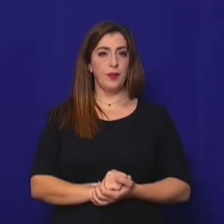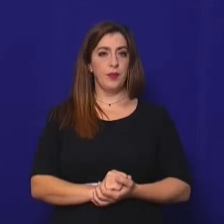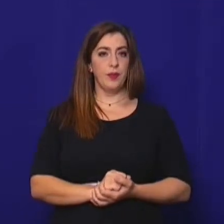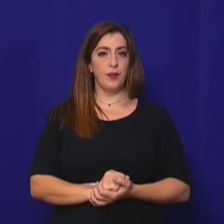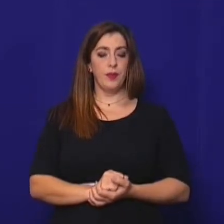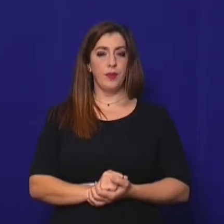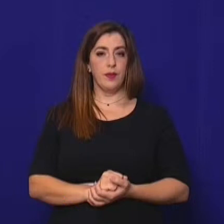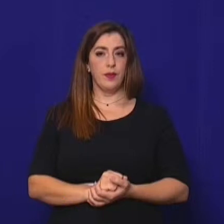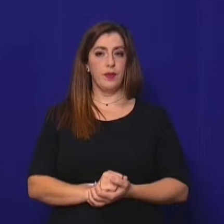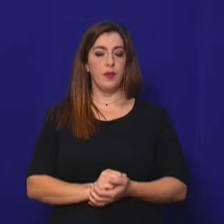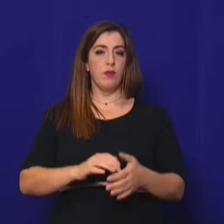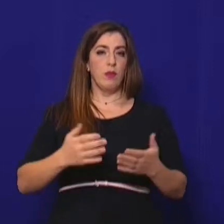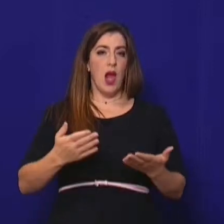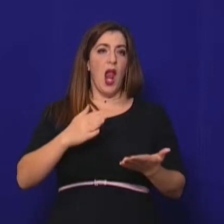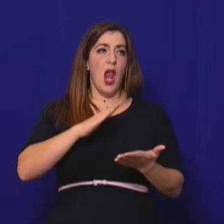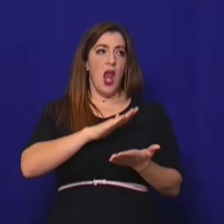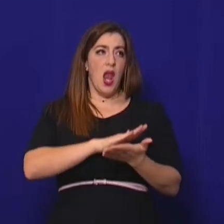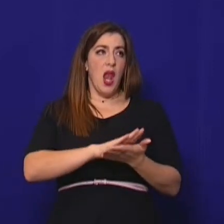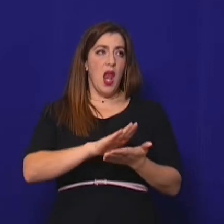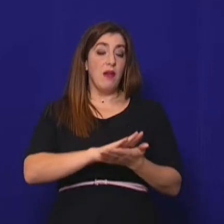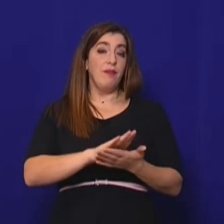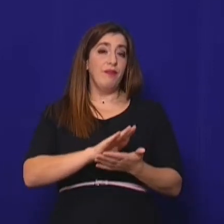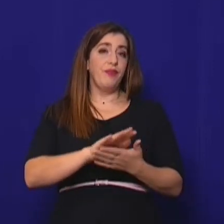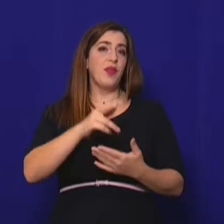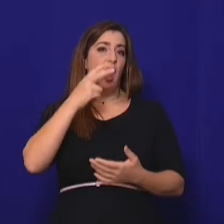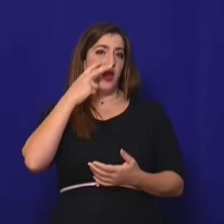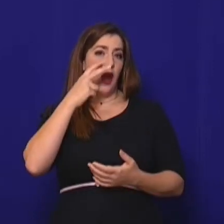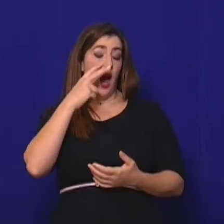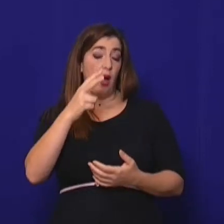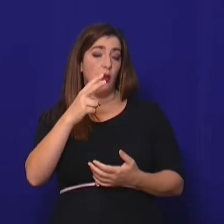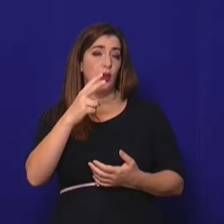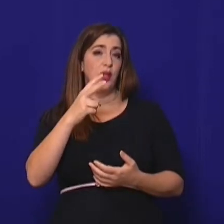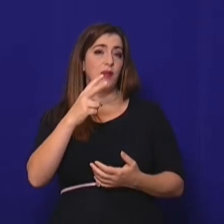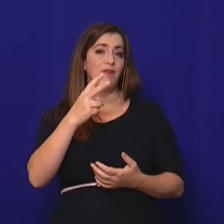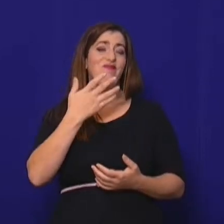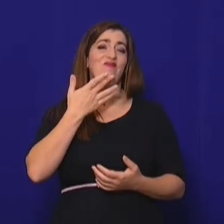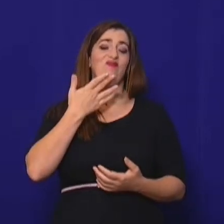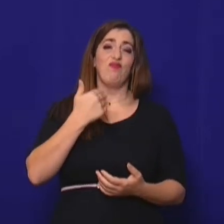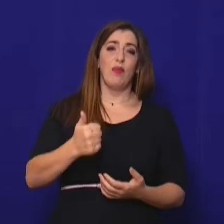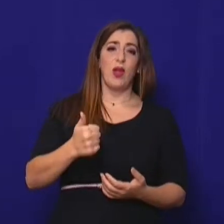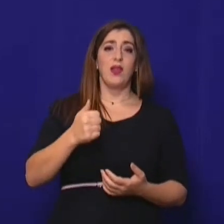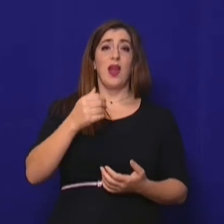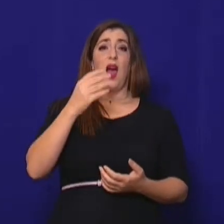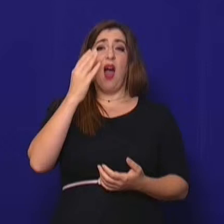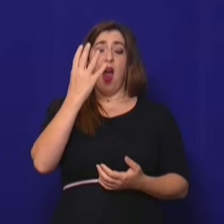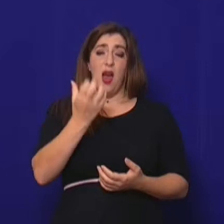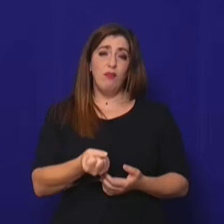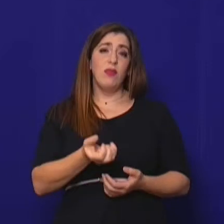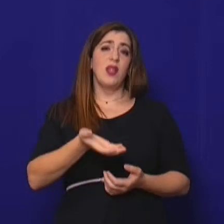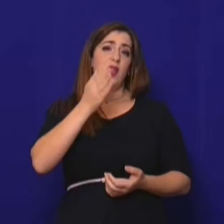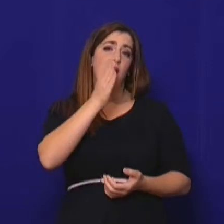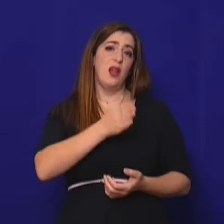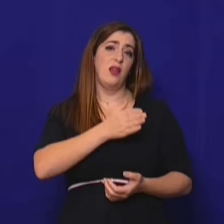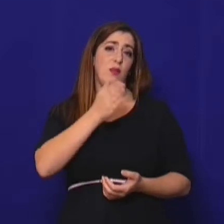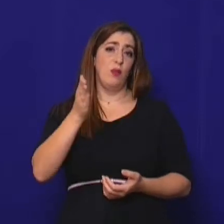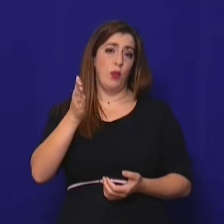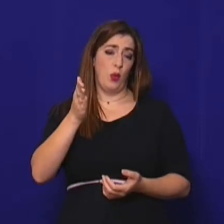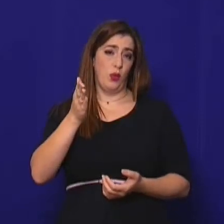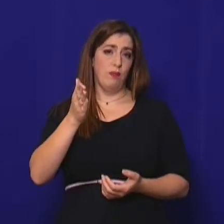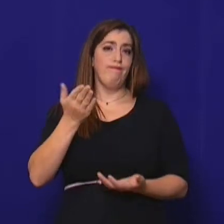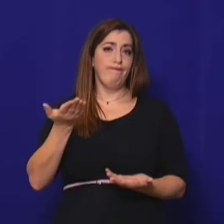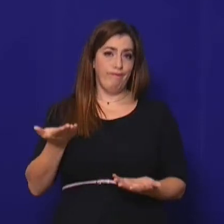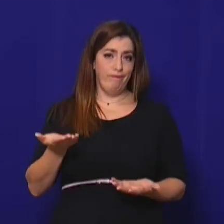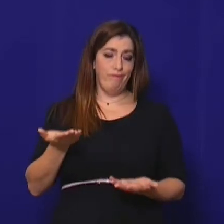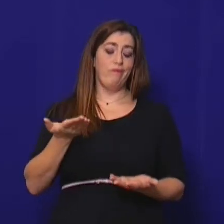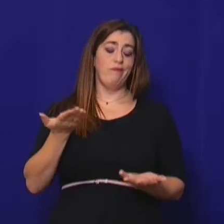Bħalma rajna l-mortalità sfortunatament ukoll hija stat ta' fatt li qed ikollna numru ta' każijiet